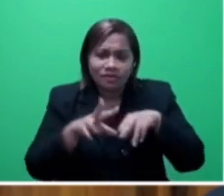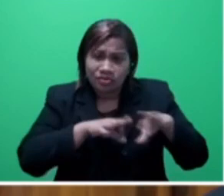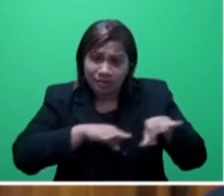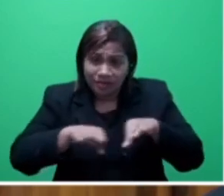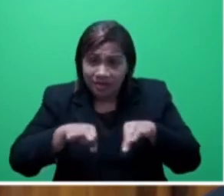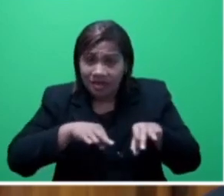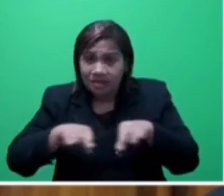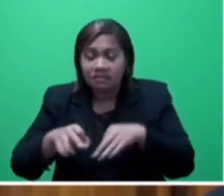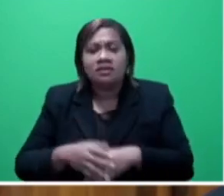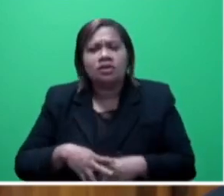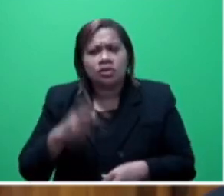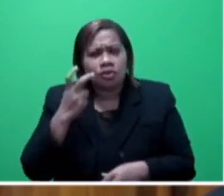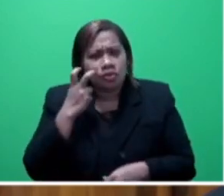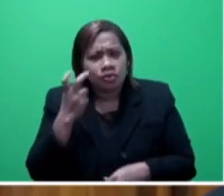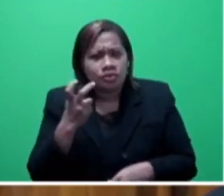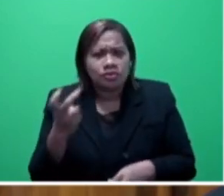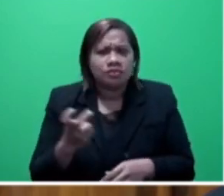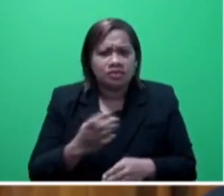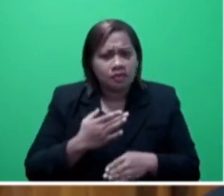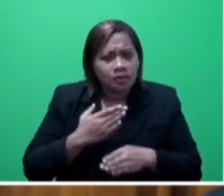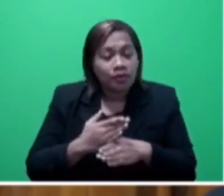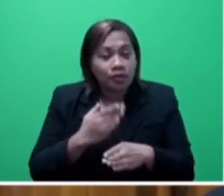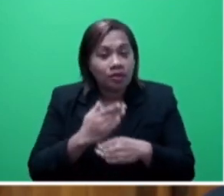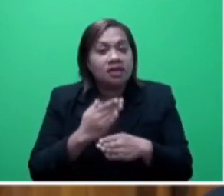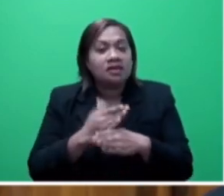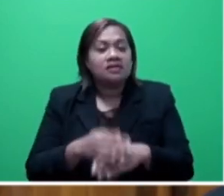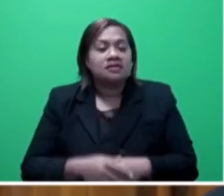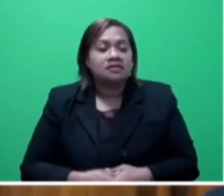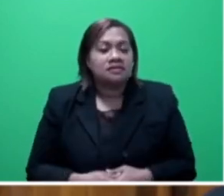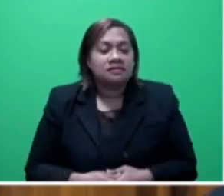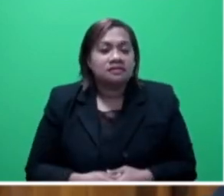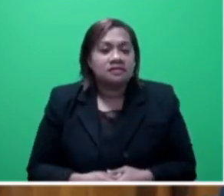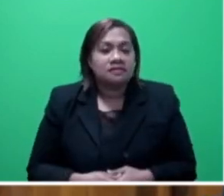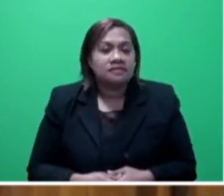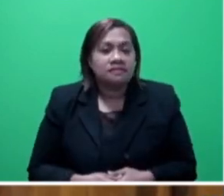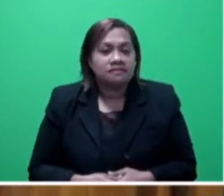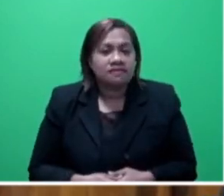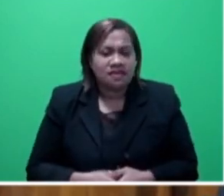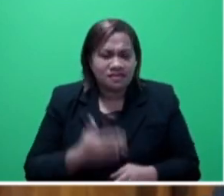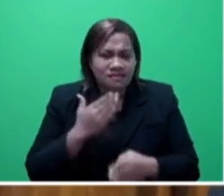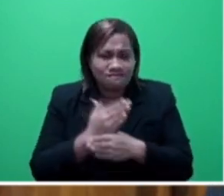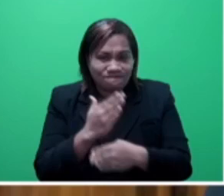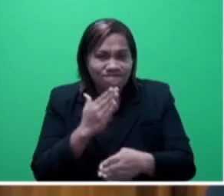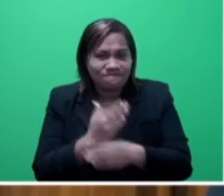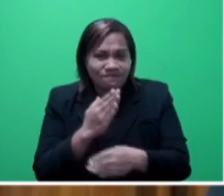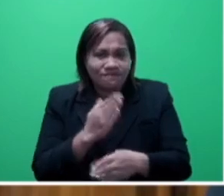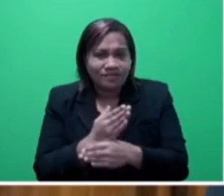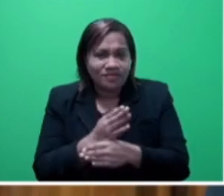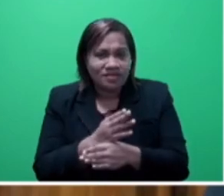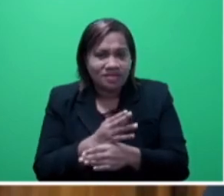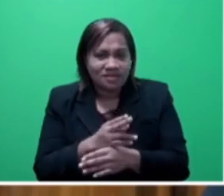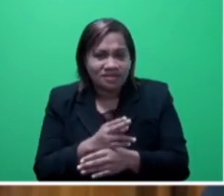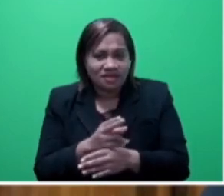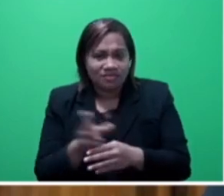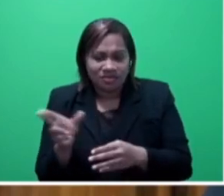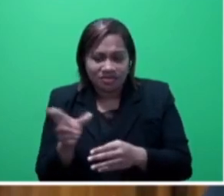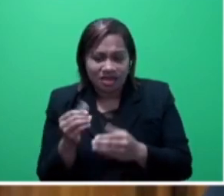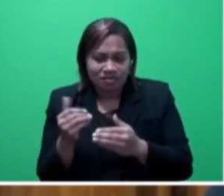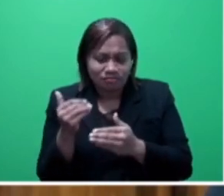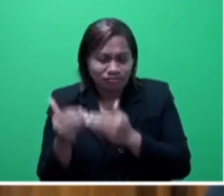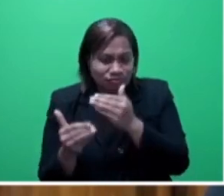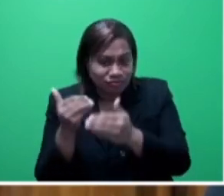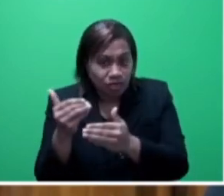operators, and the composite effort that is being made to ensure that our